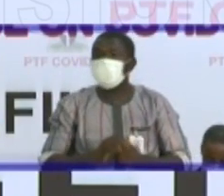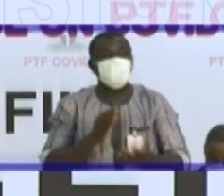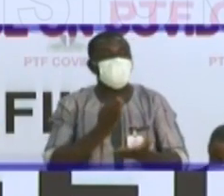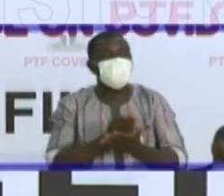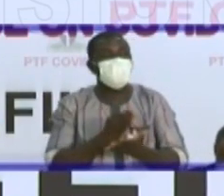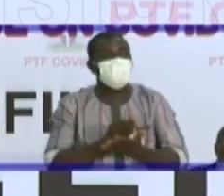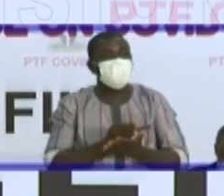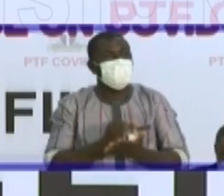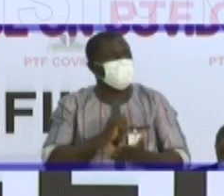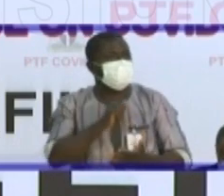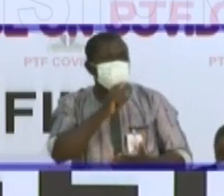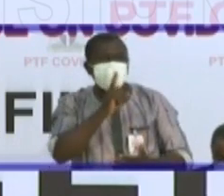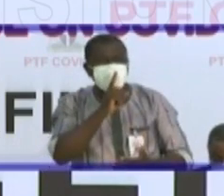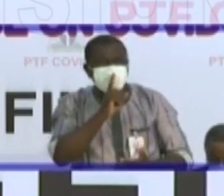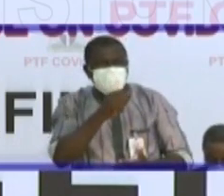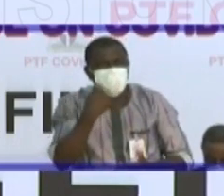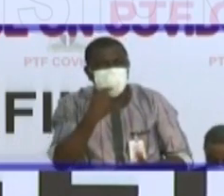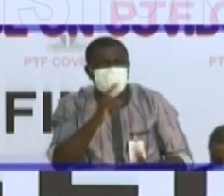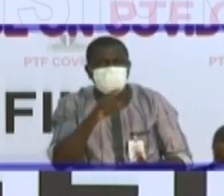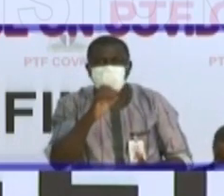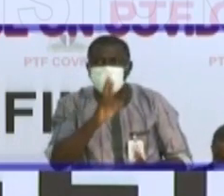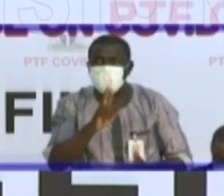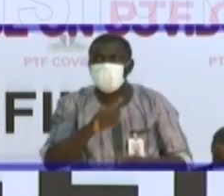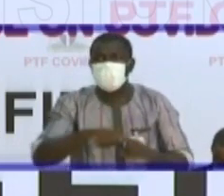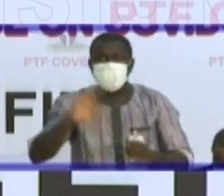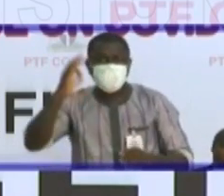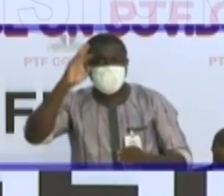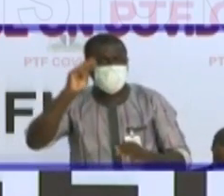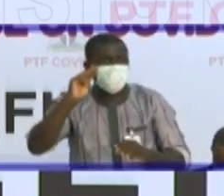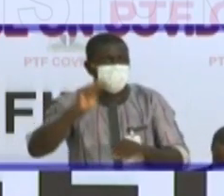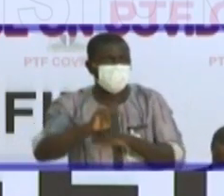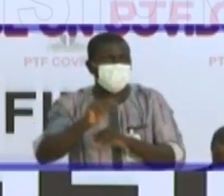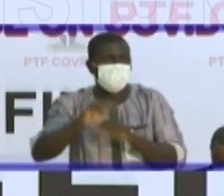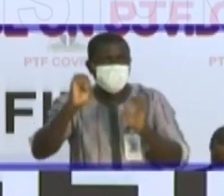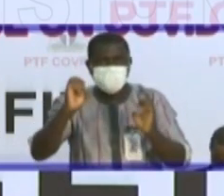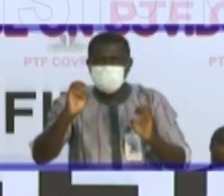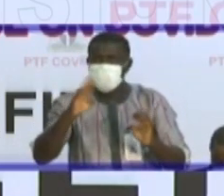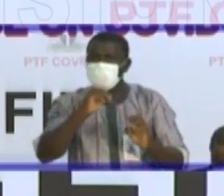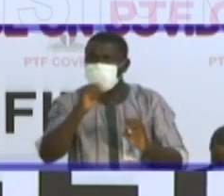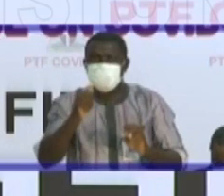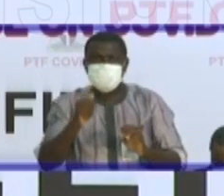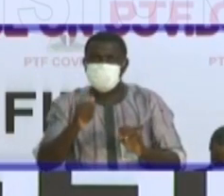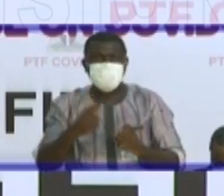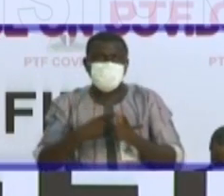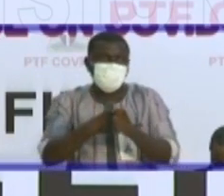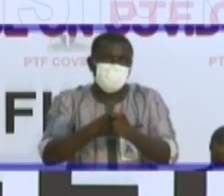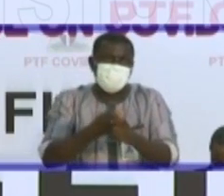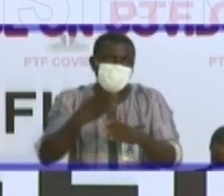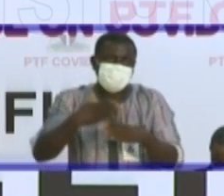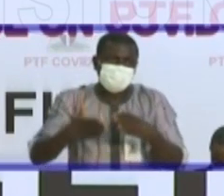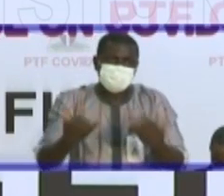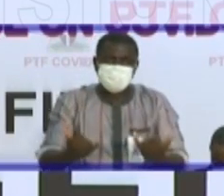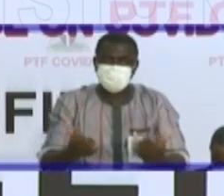funds, I'm not sure who they are, but right now the Ministry of Education is not running at full speed. So if there are